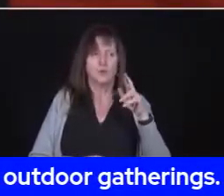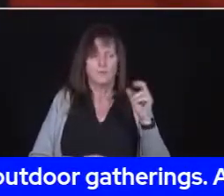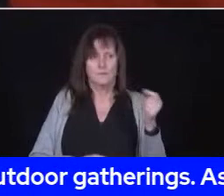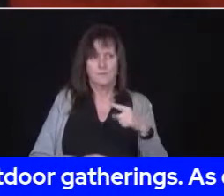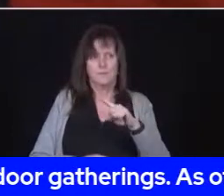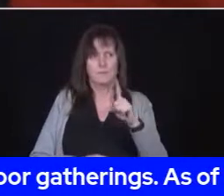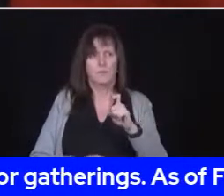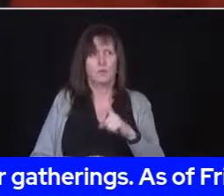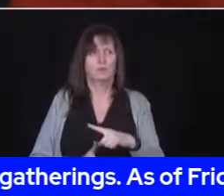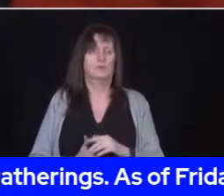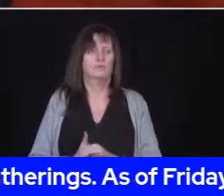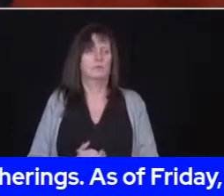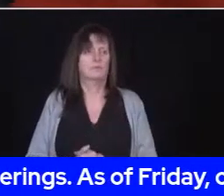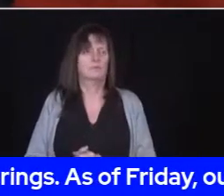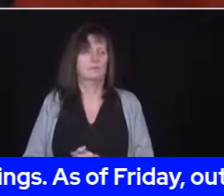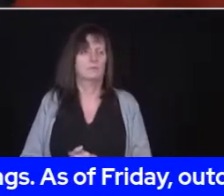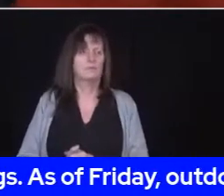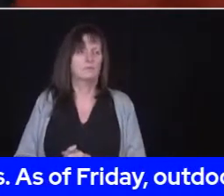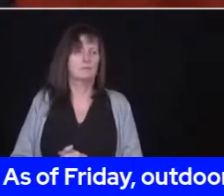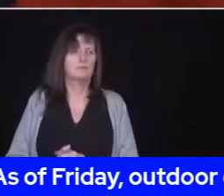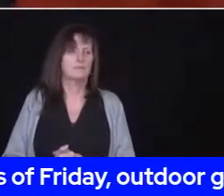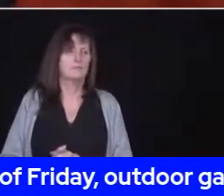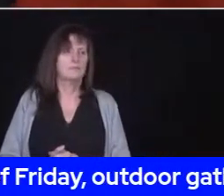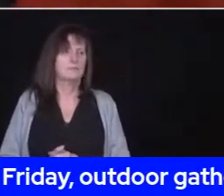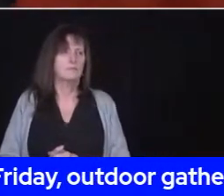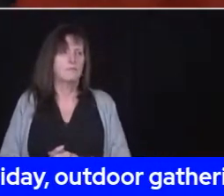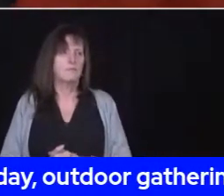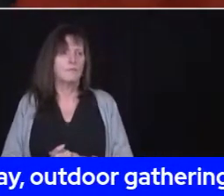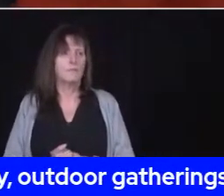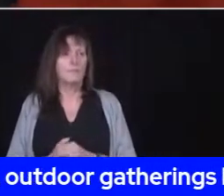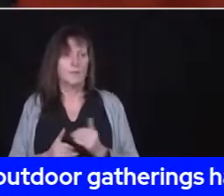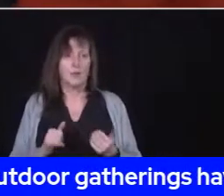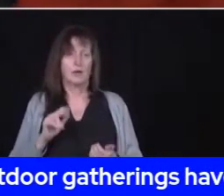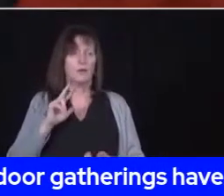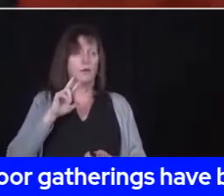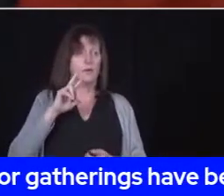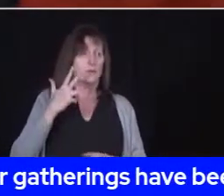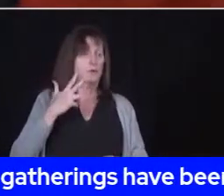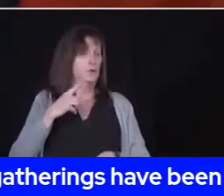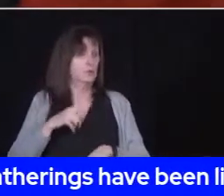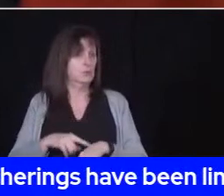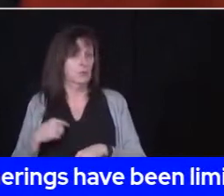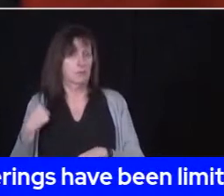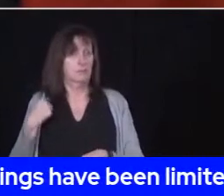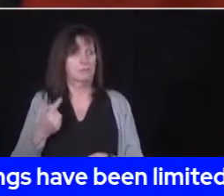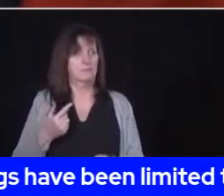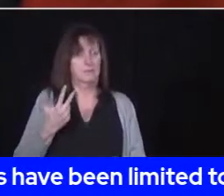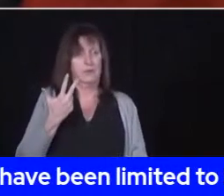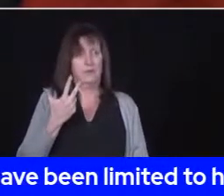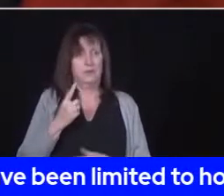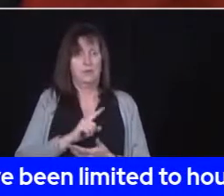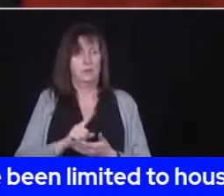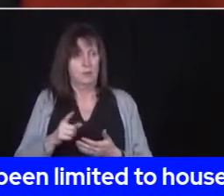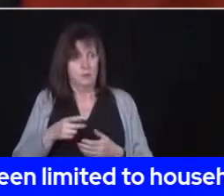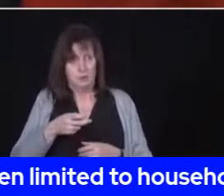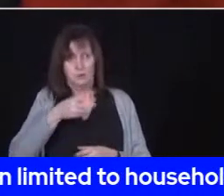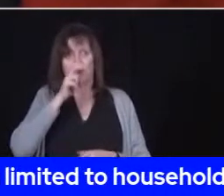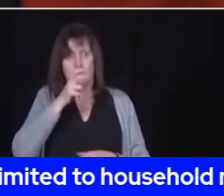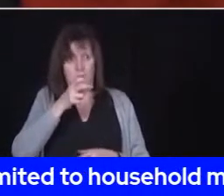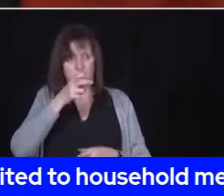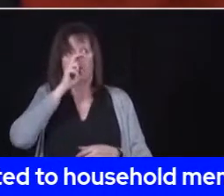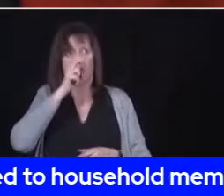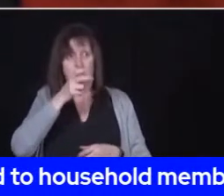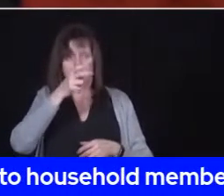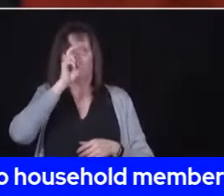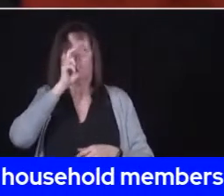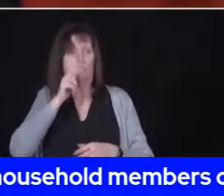Hi, Premier. This is the third time in 3 weeks you've increased restrictions after 2 months of warnings from the public,